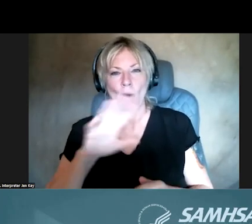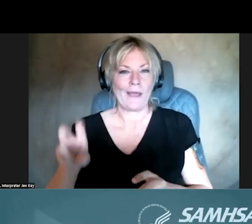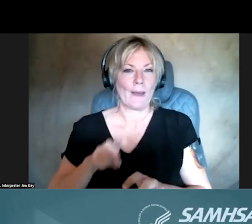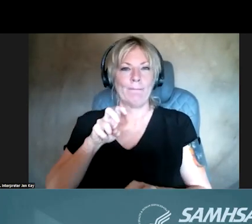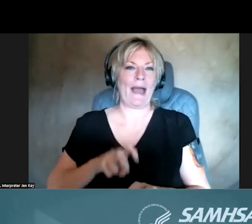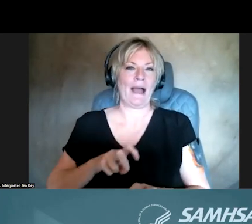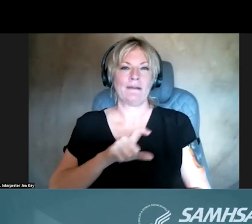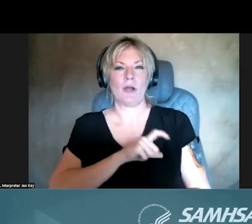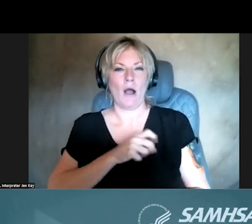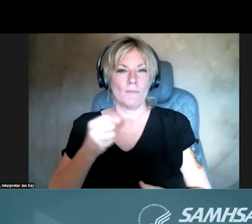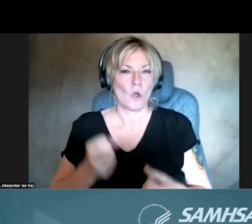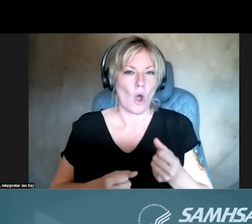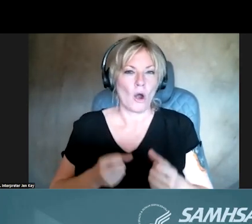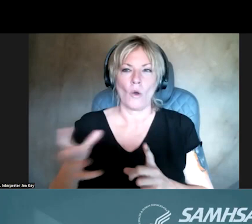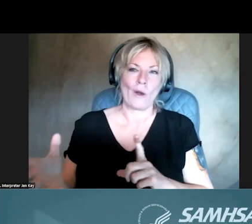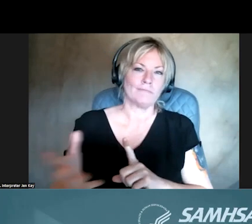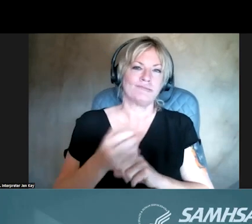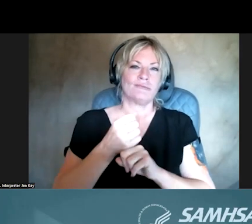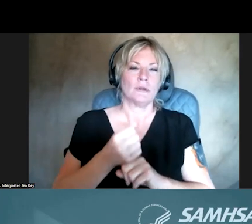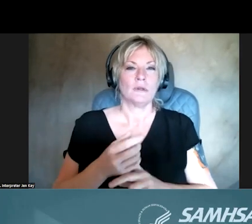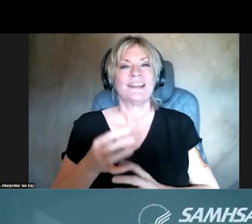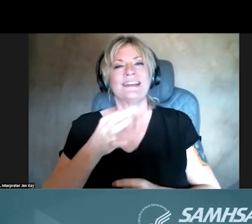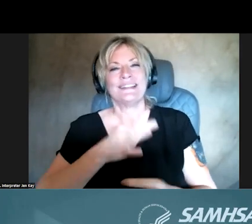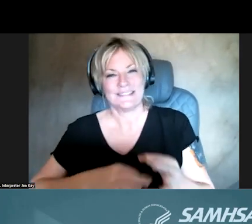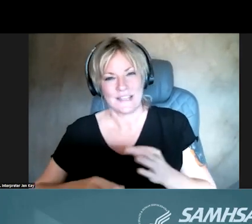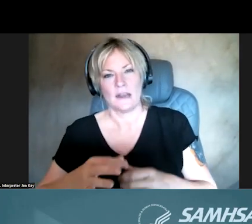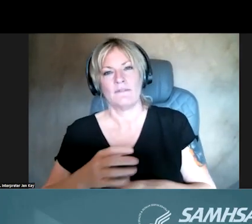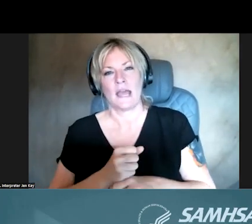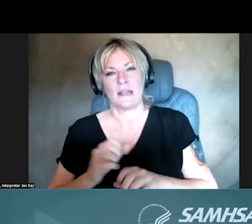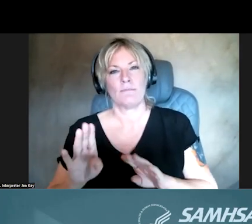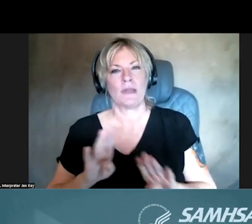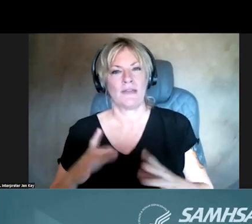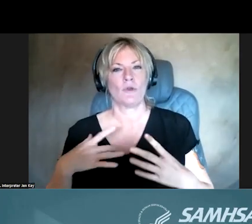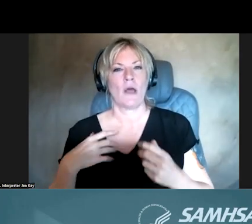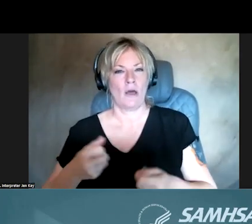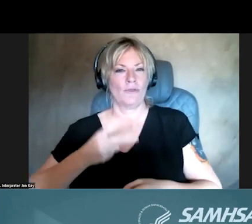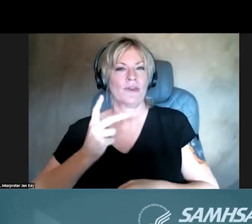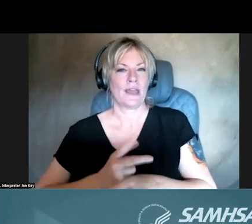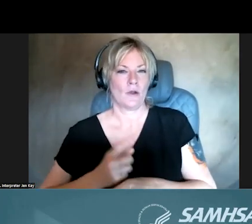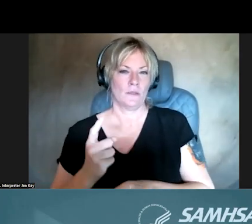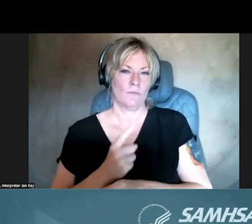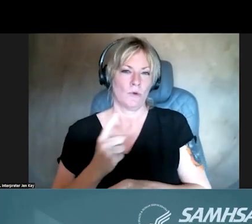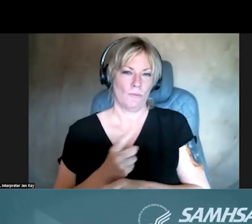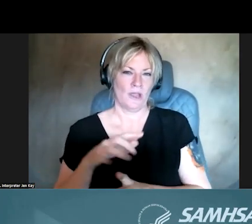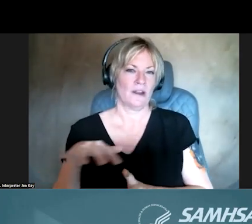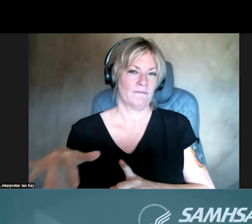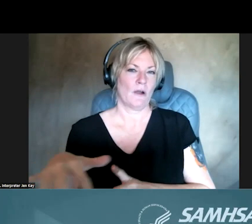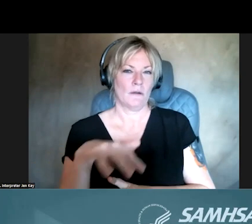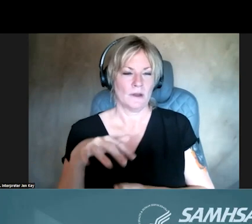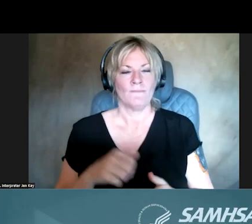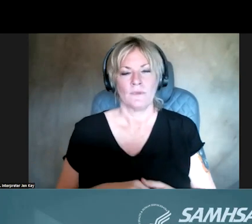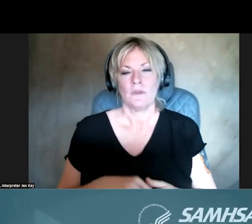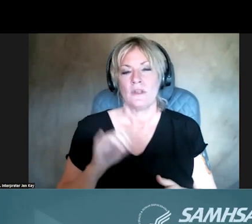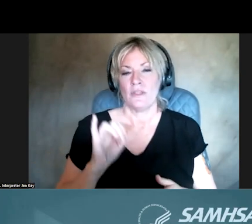car or being detained, as opposed to getting behavioral health care in a behavioral health setting. So that is really